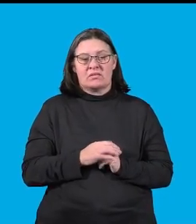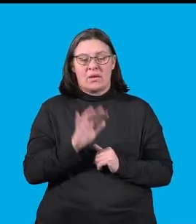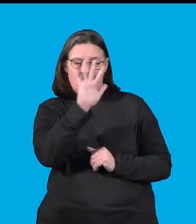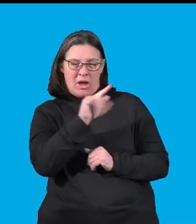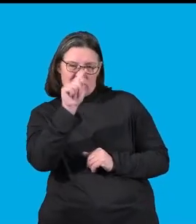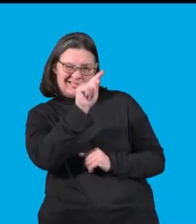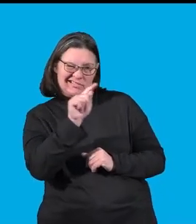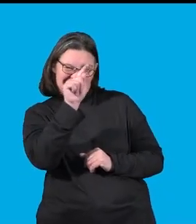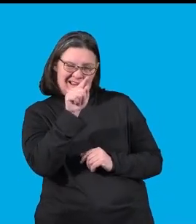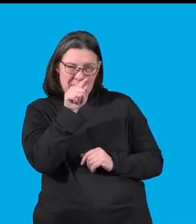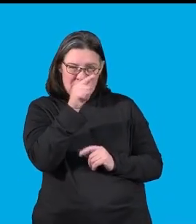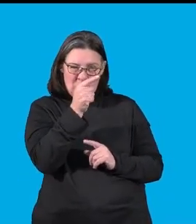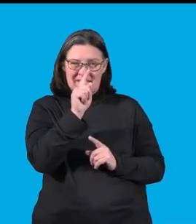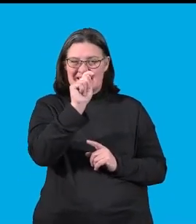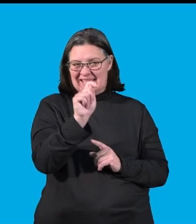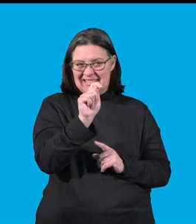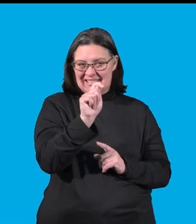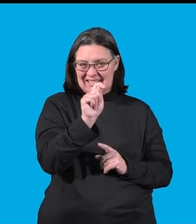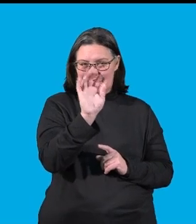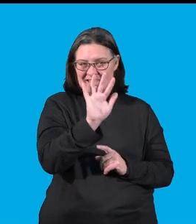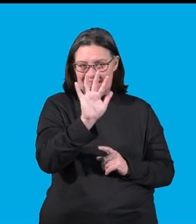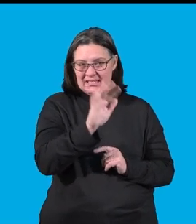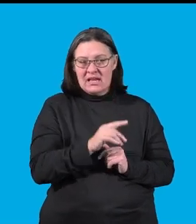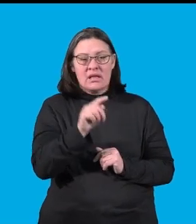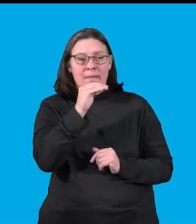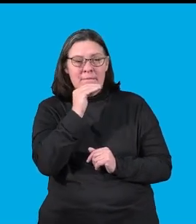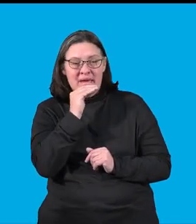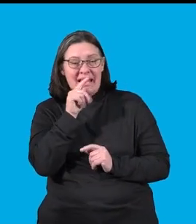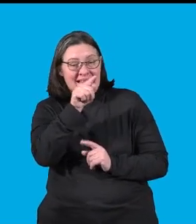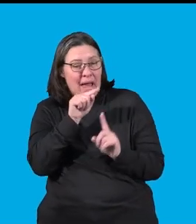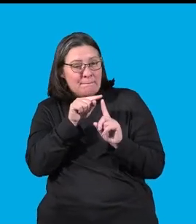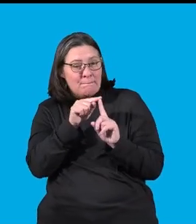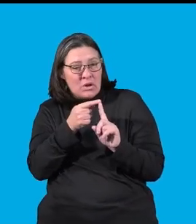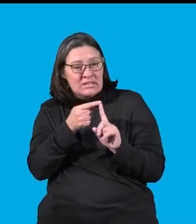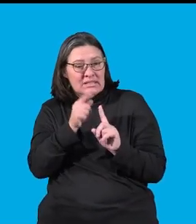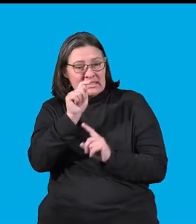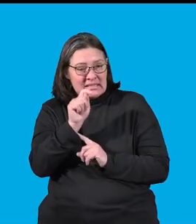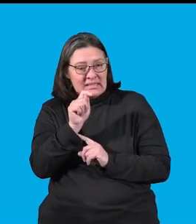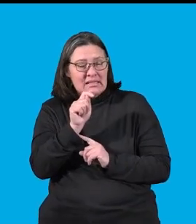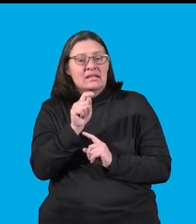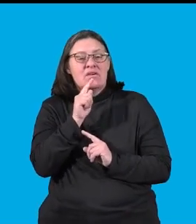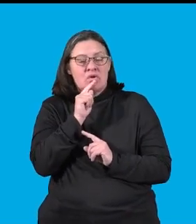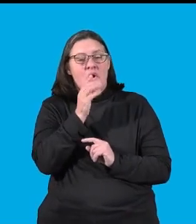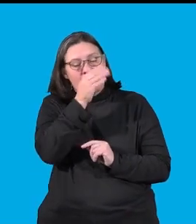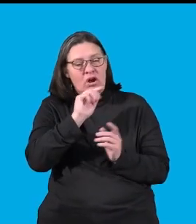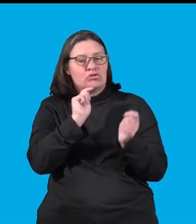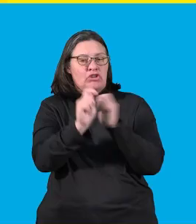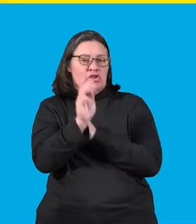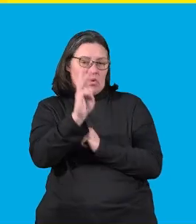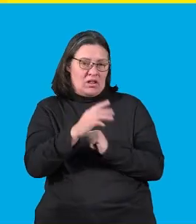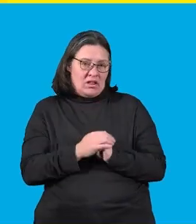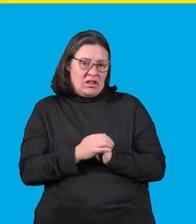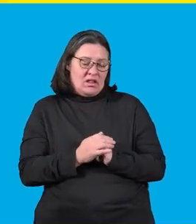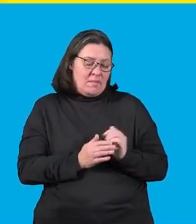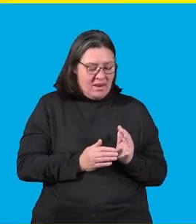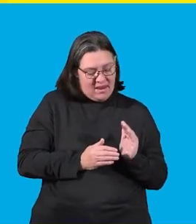is just above that point T. All right. And so that means at that point T, your concavity is going